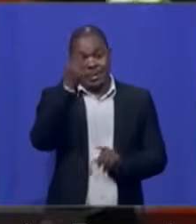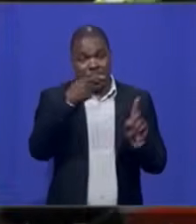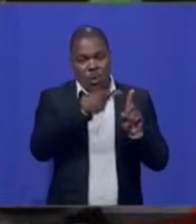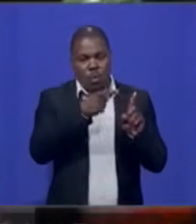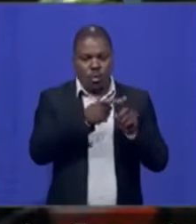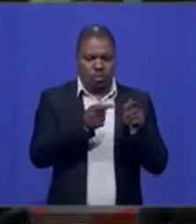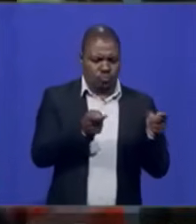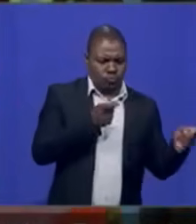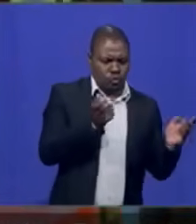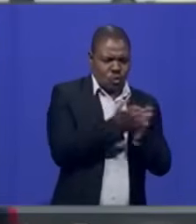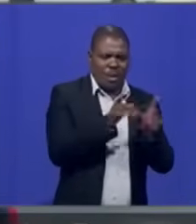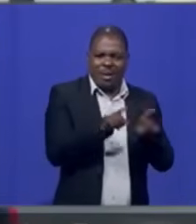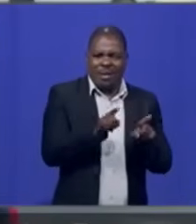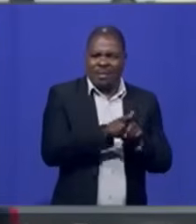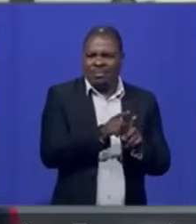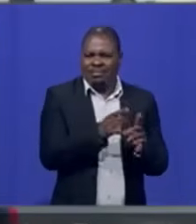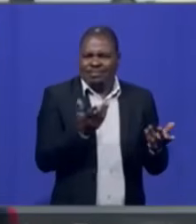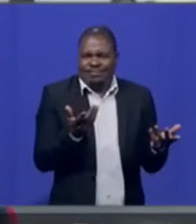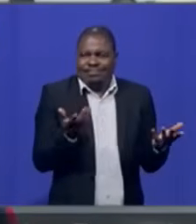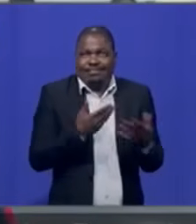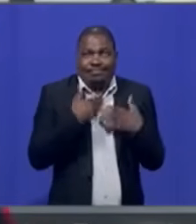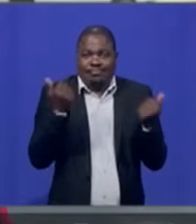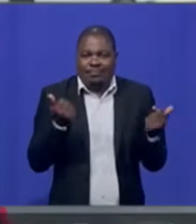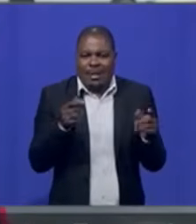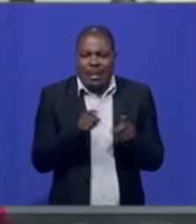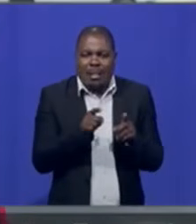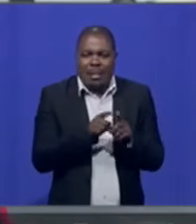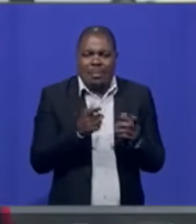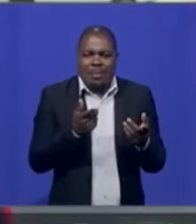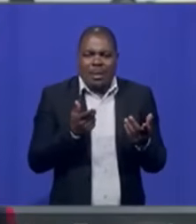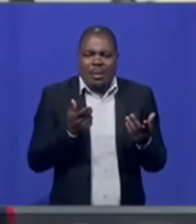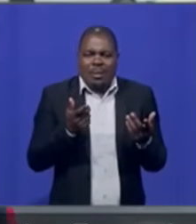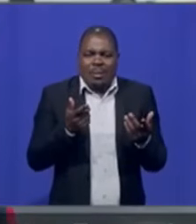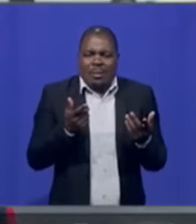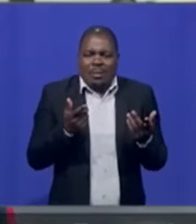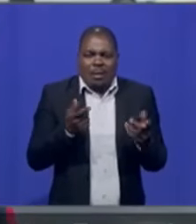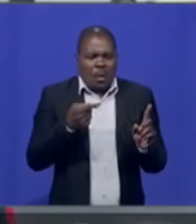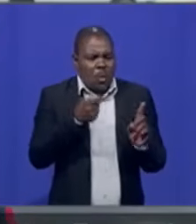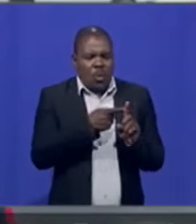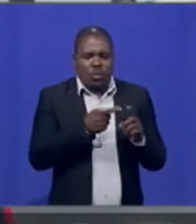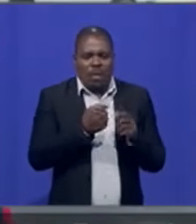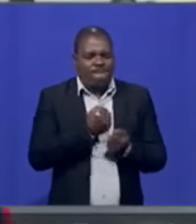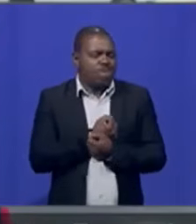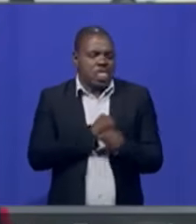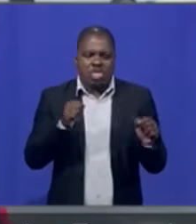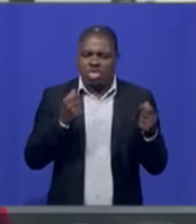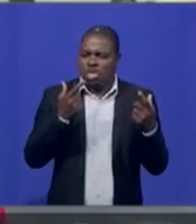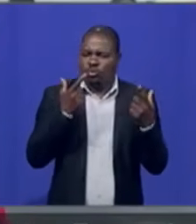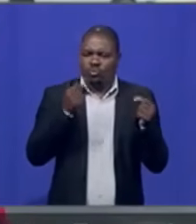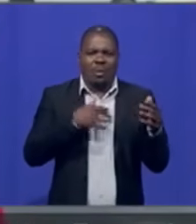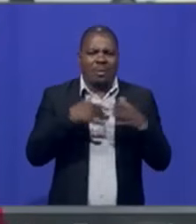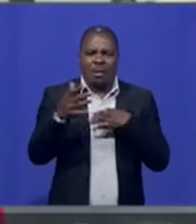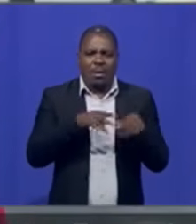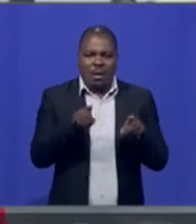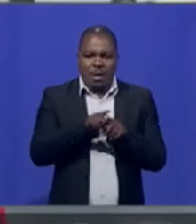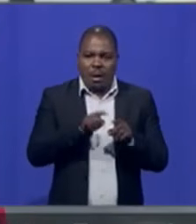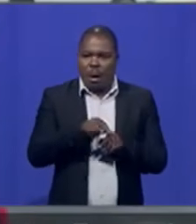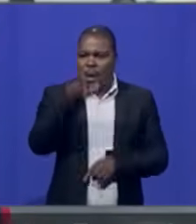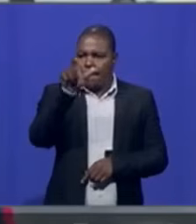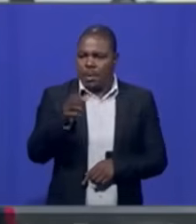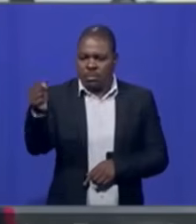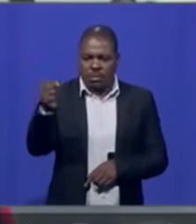rana sekolo ka re ke tsebe nka se ke bitsang because o etsa ntho a ratang kana kwa e batlang o kgona o tlosa